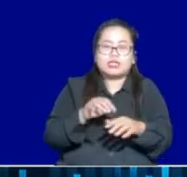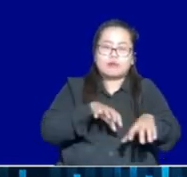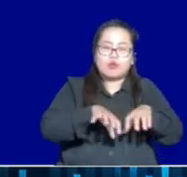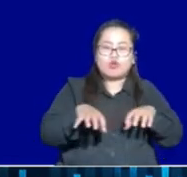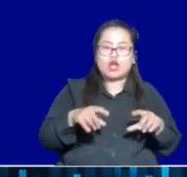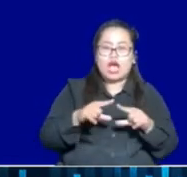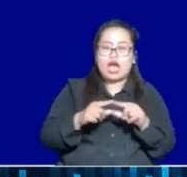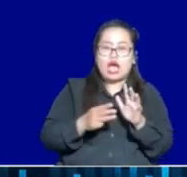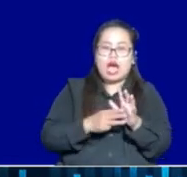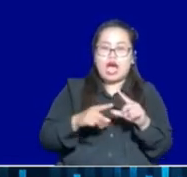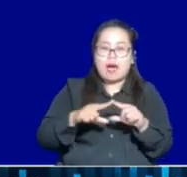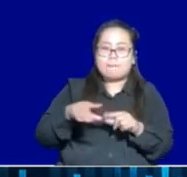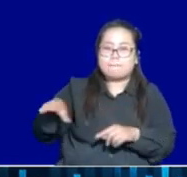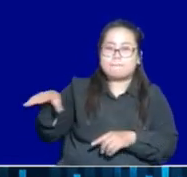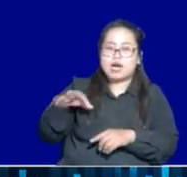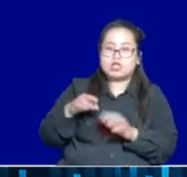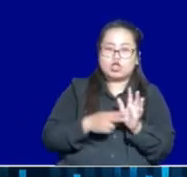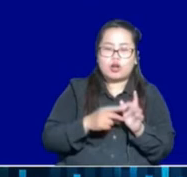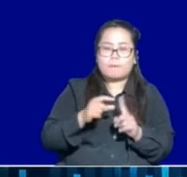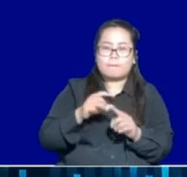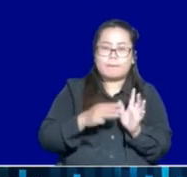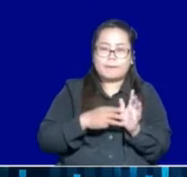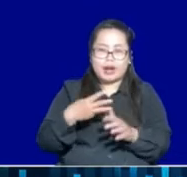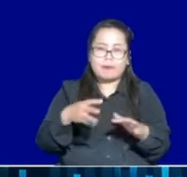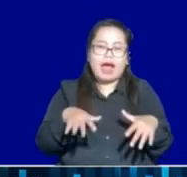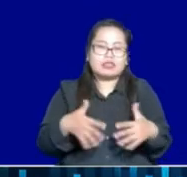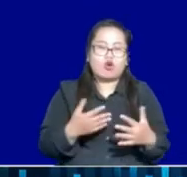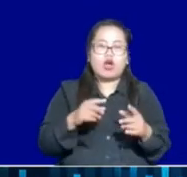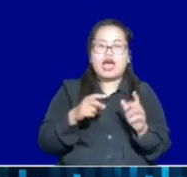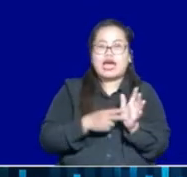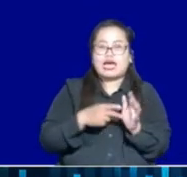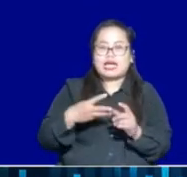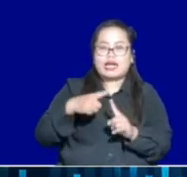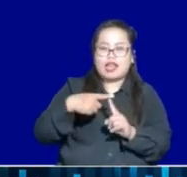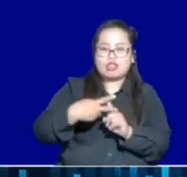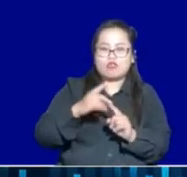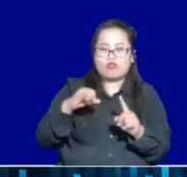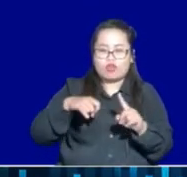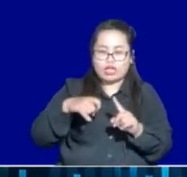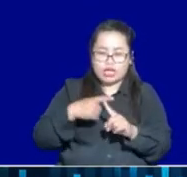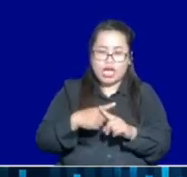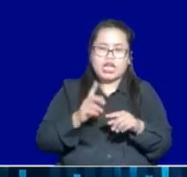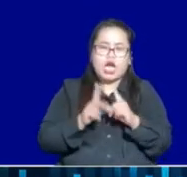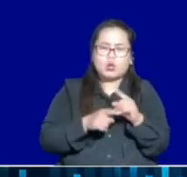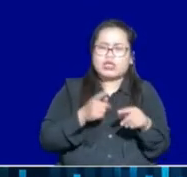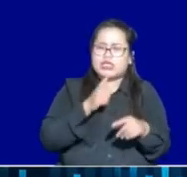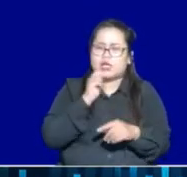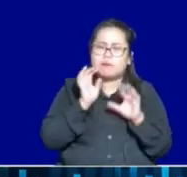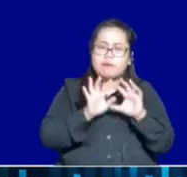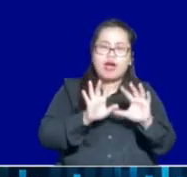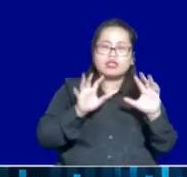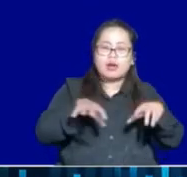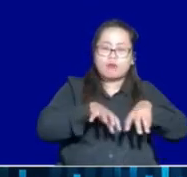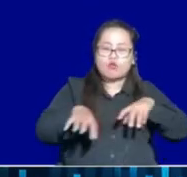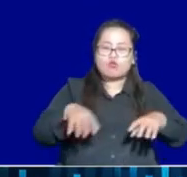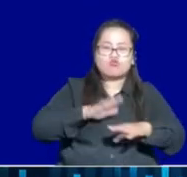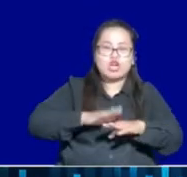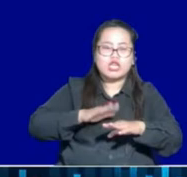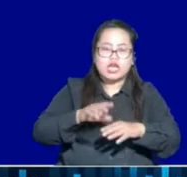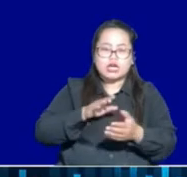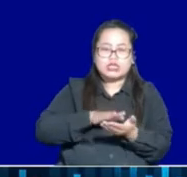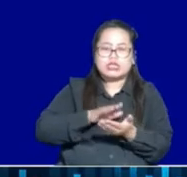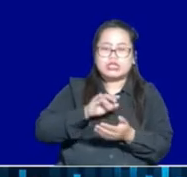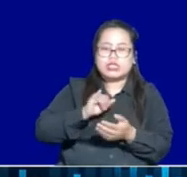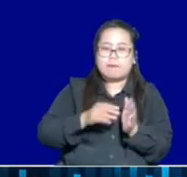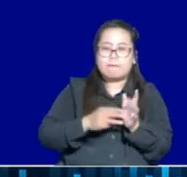a lot of cultural products that are being imported in the U.S. And the next is the rise of business services. Here I